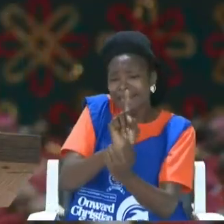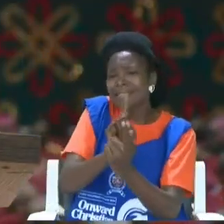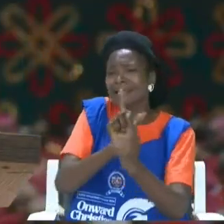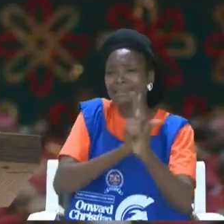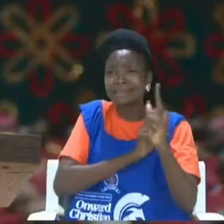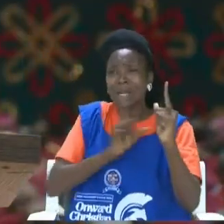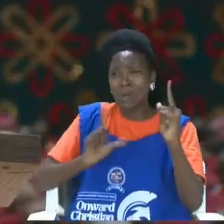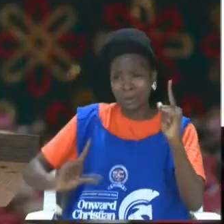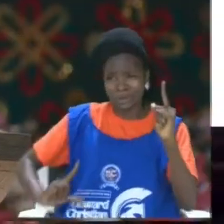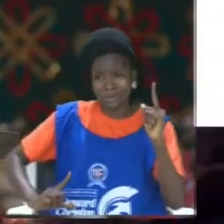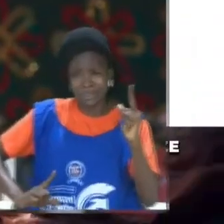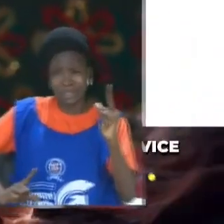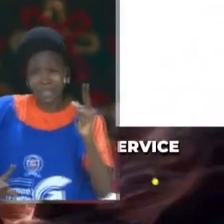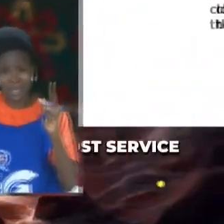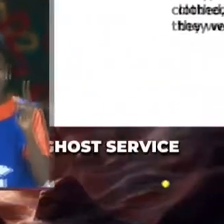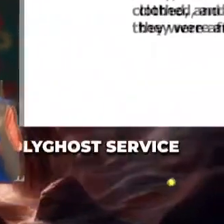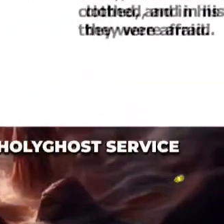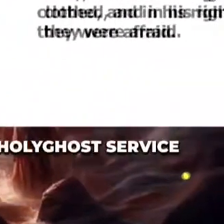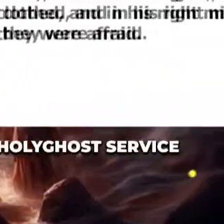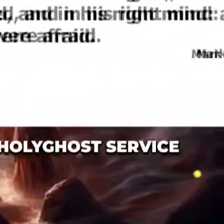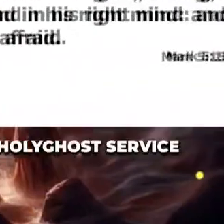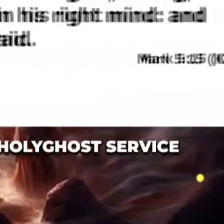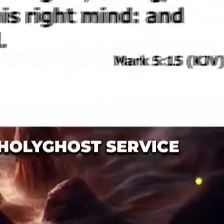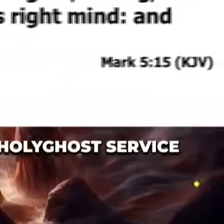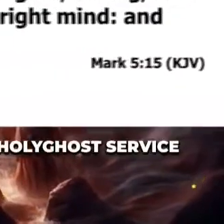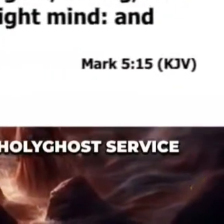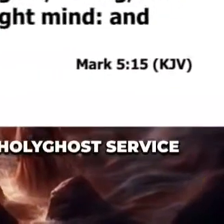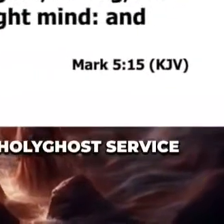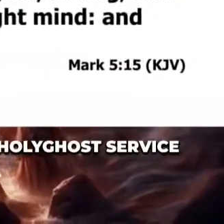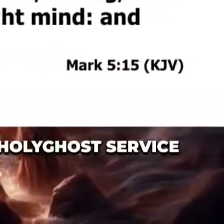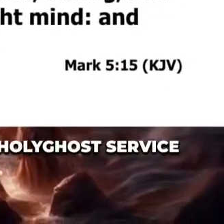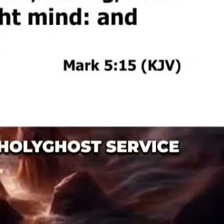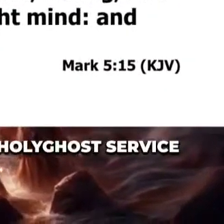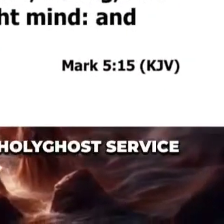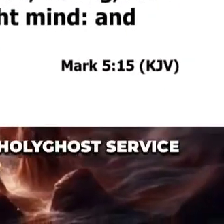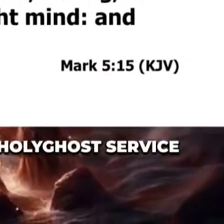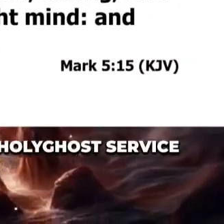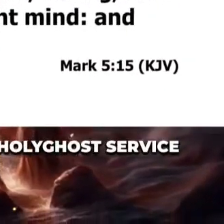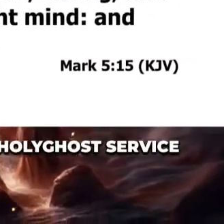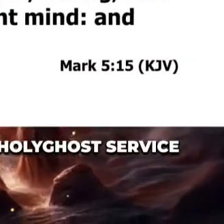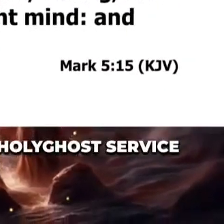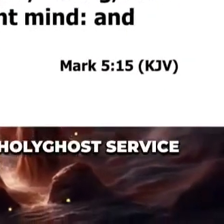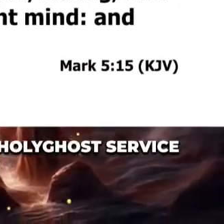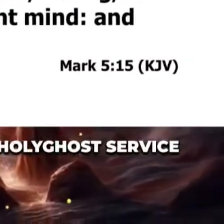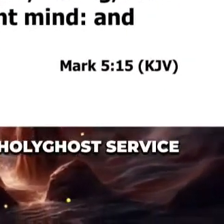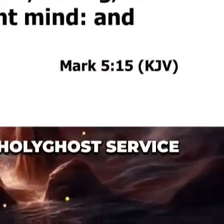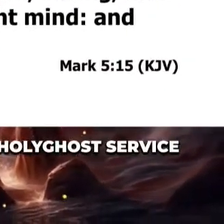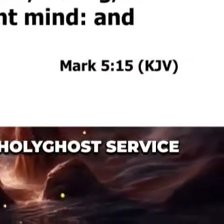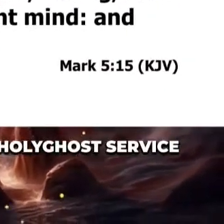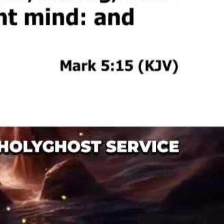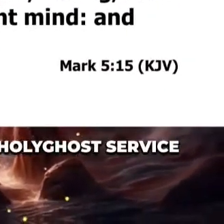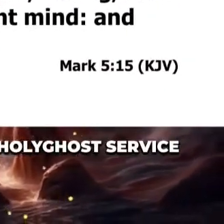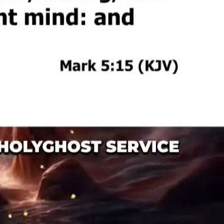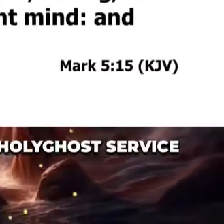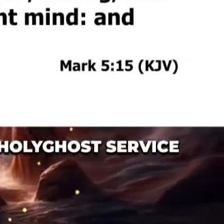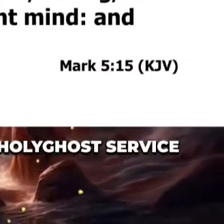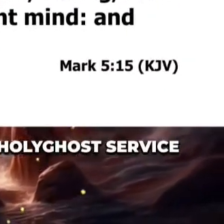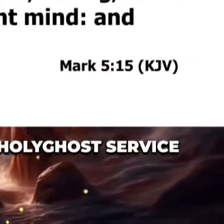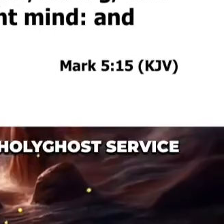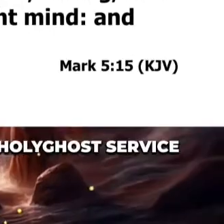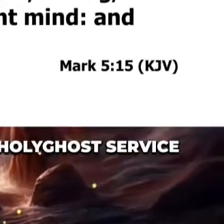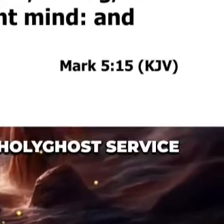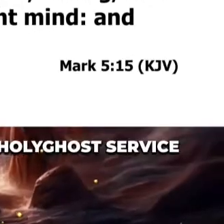Lord, and the Lord saved him from the bondage of